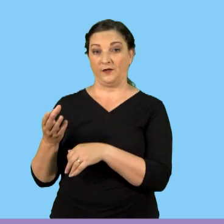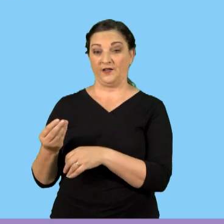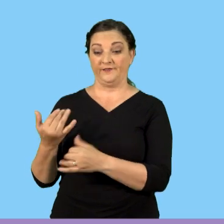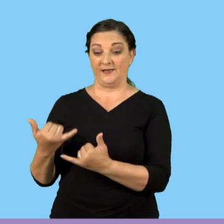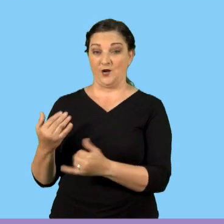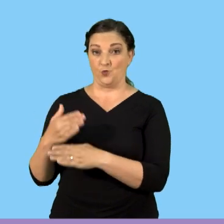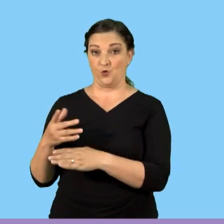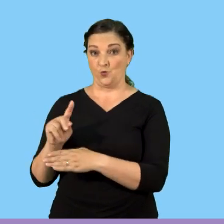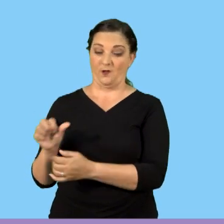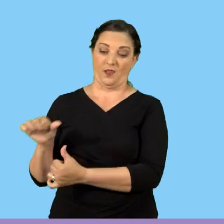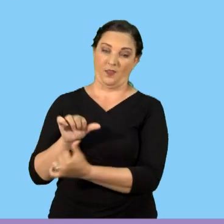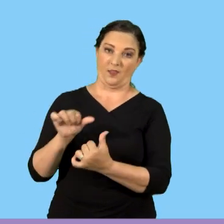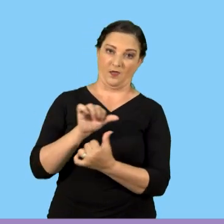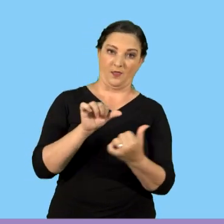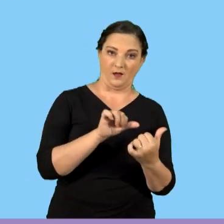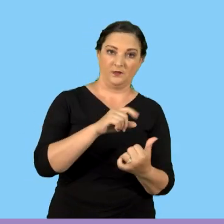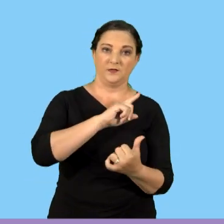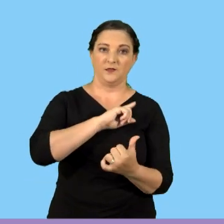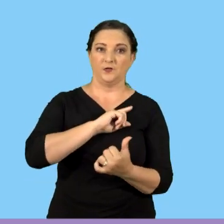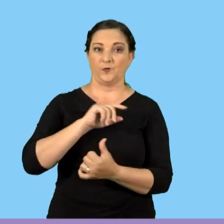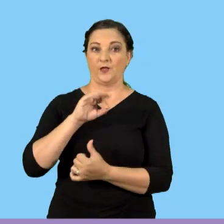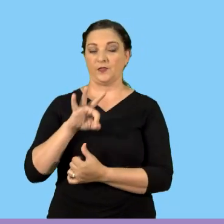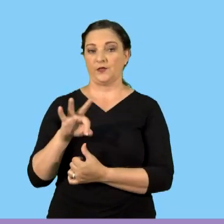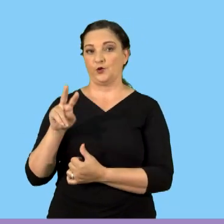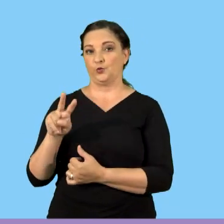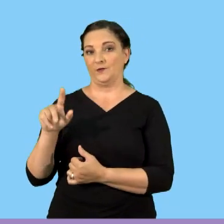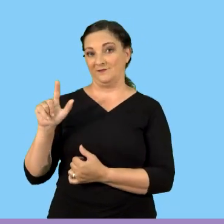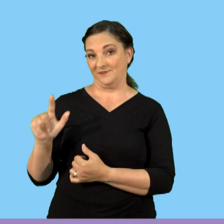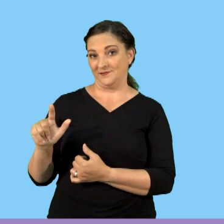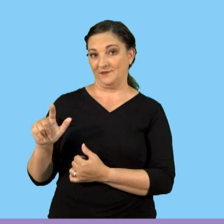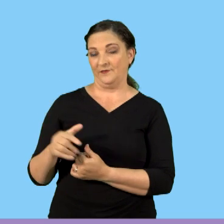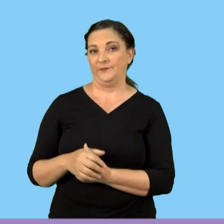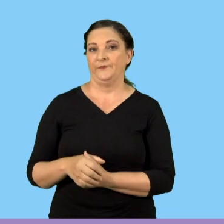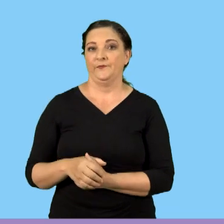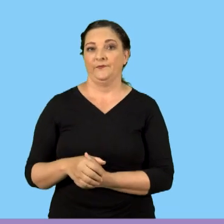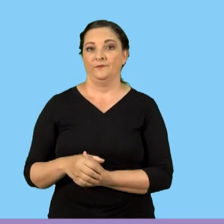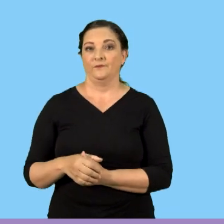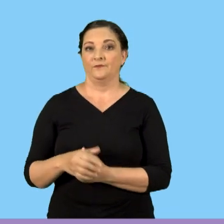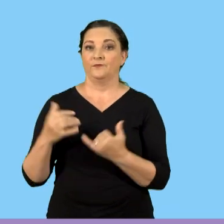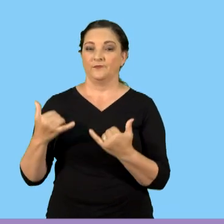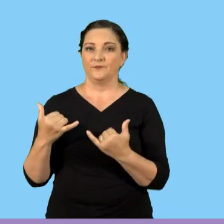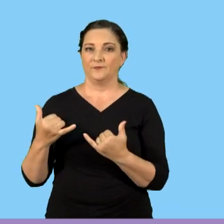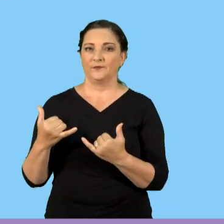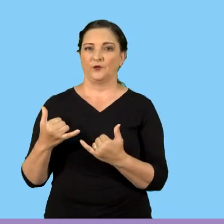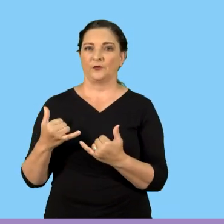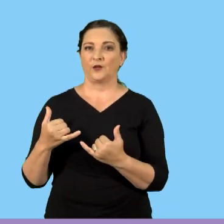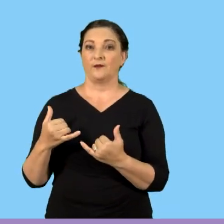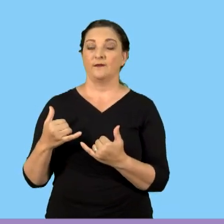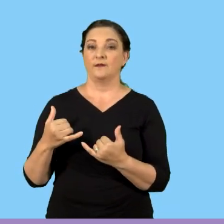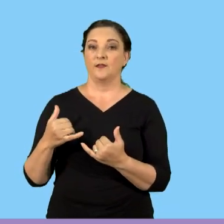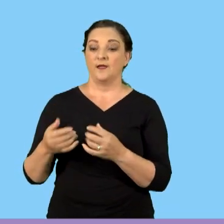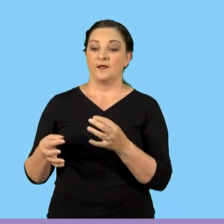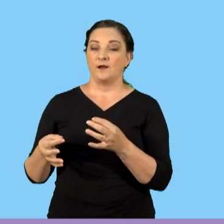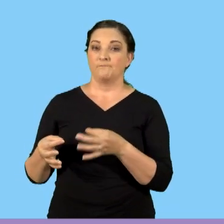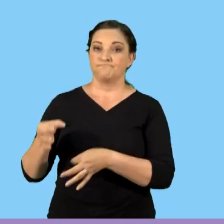value, so we are going to work in reverse. So we are going to take this 327. We are going to use